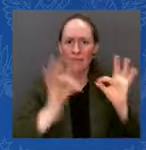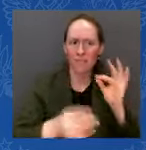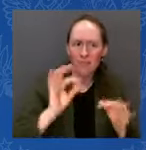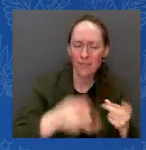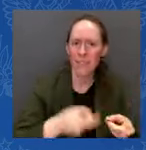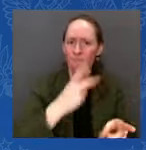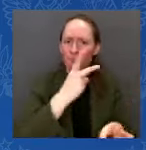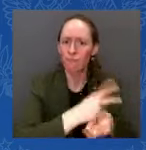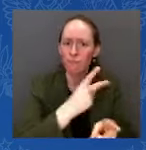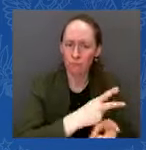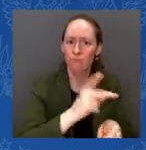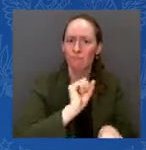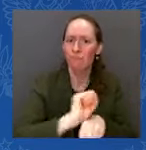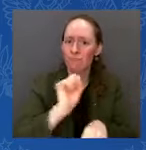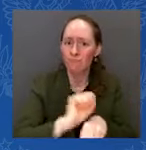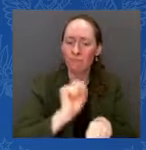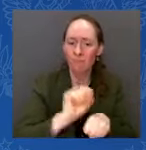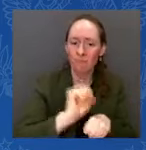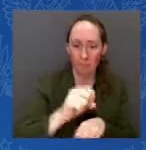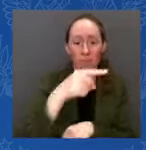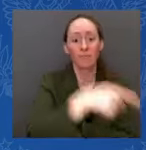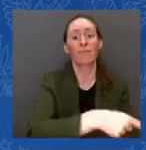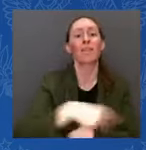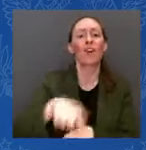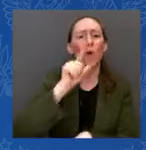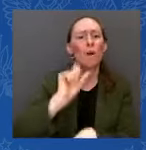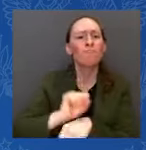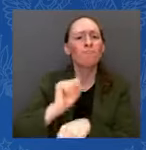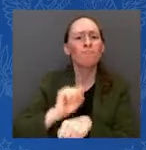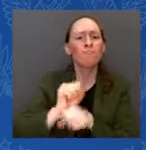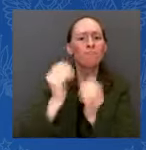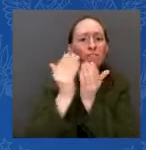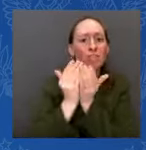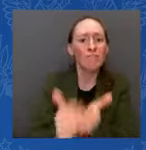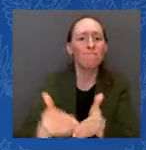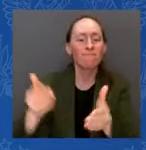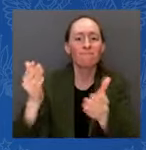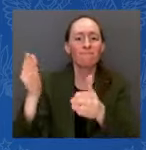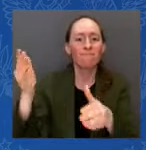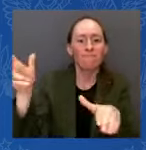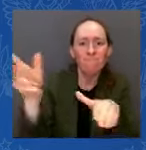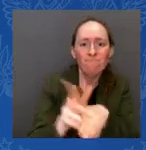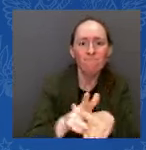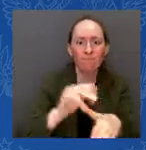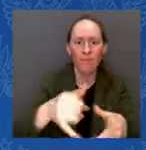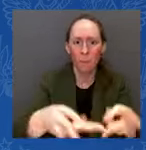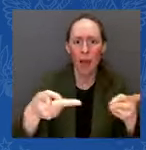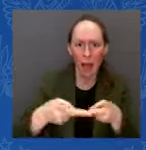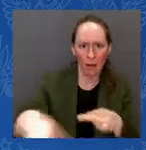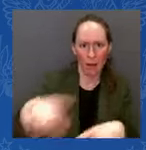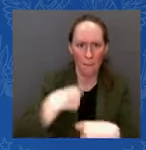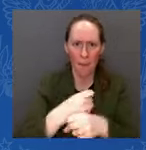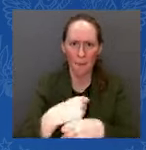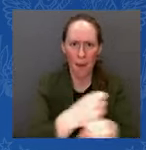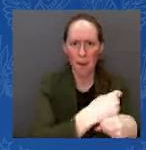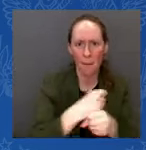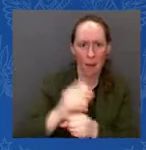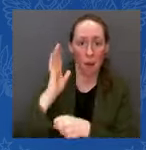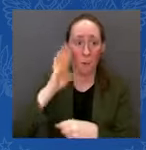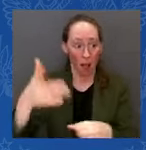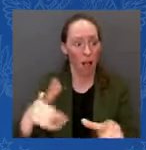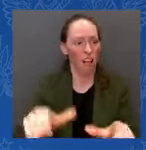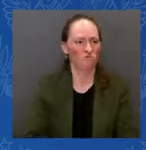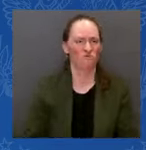decade. Australia's proud record of leadership in the international nuclear non-proliferation